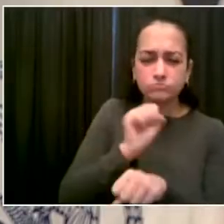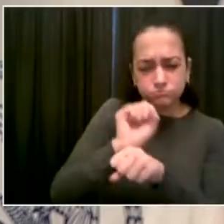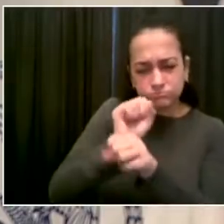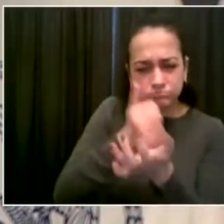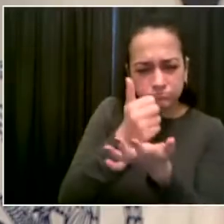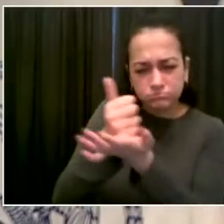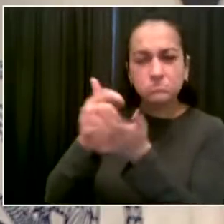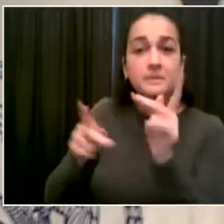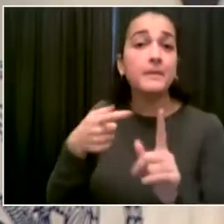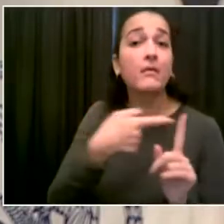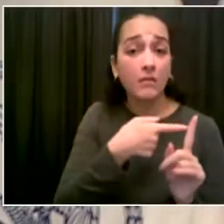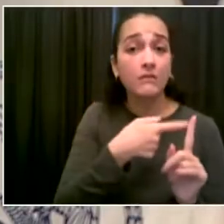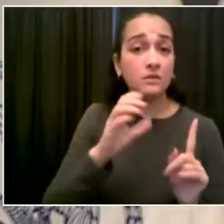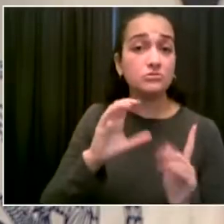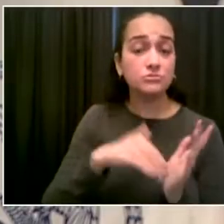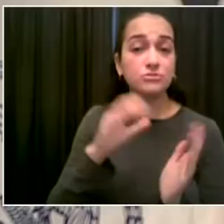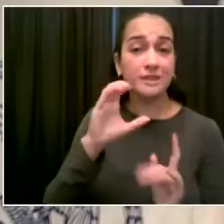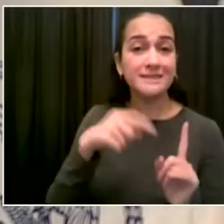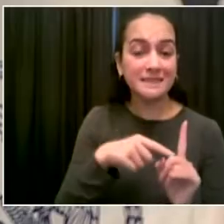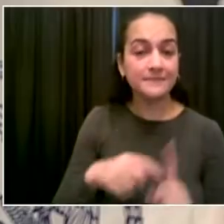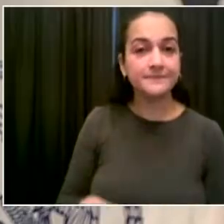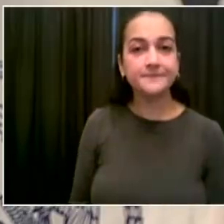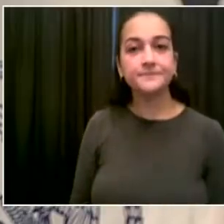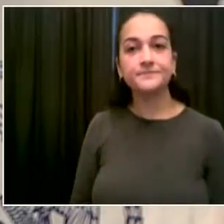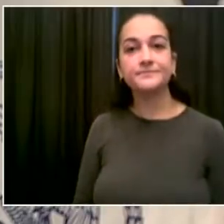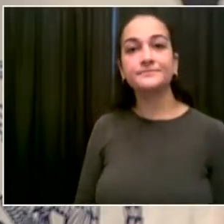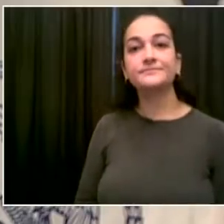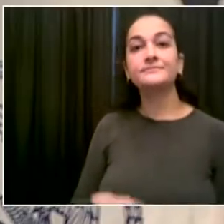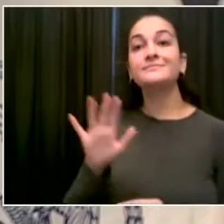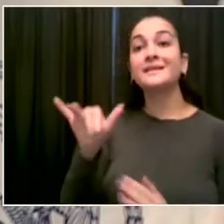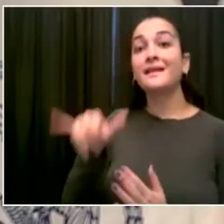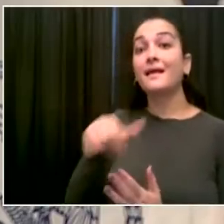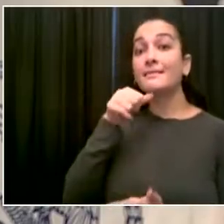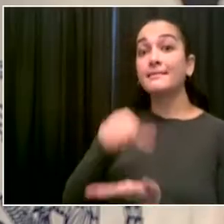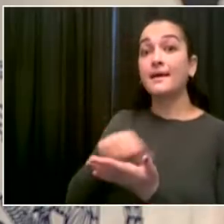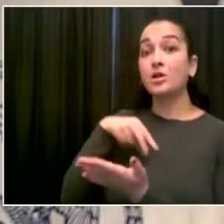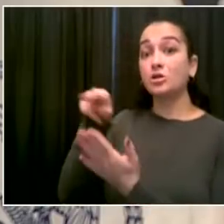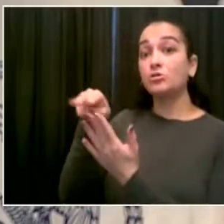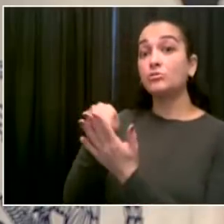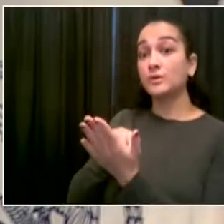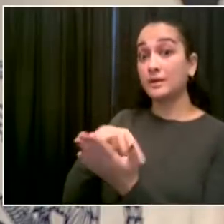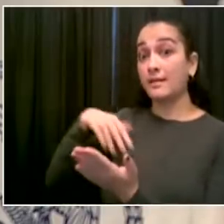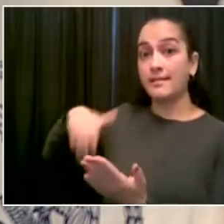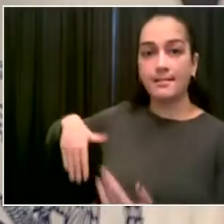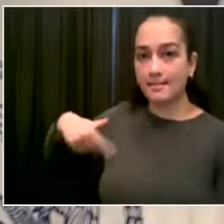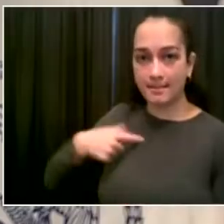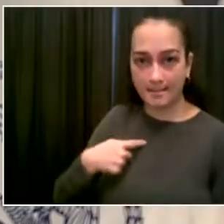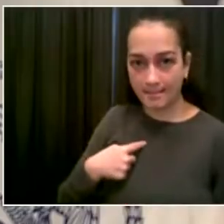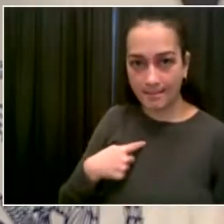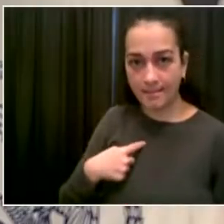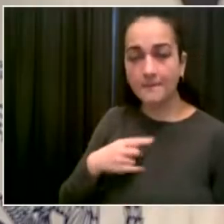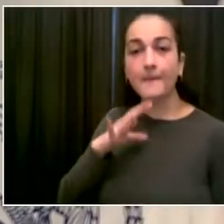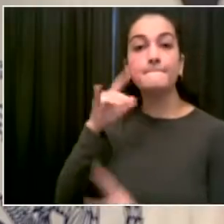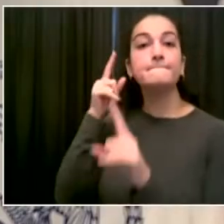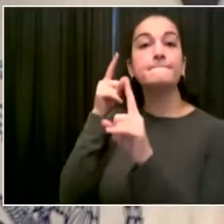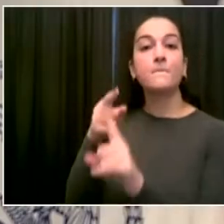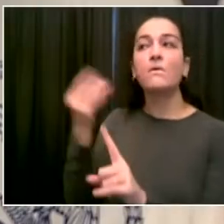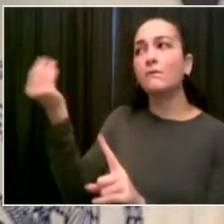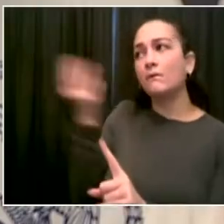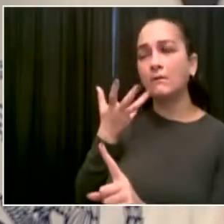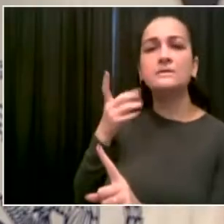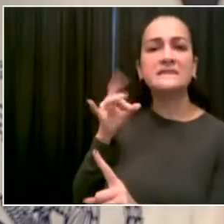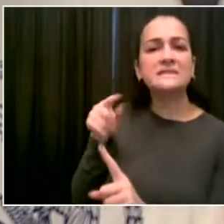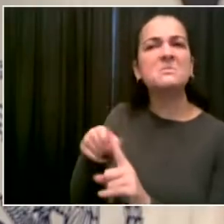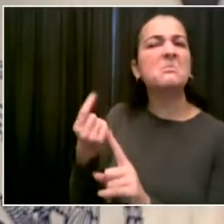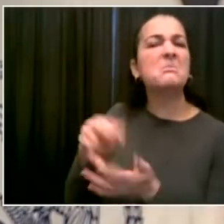haven't read the letter, I won't be honest about it, I've only gotten a summary, but I think it is disrespectful of his efforts for